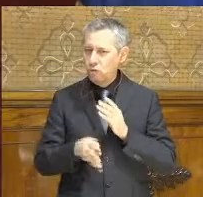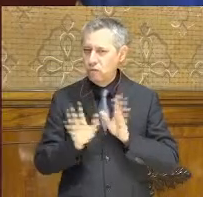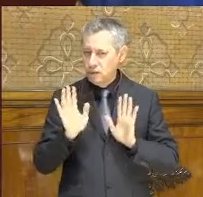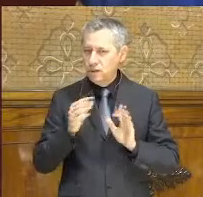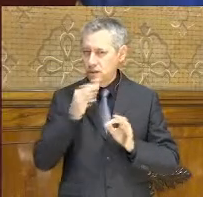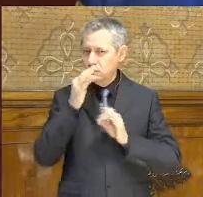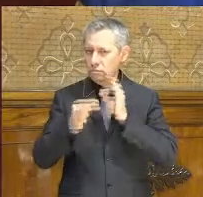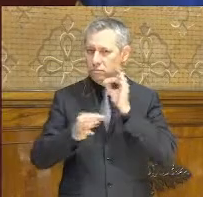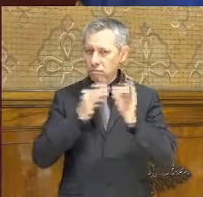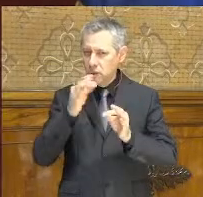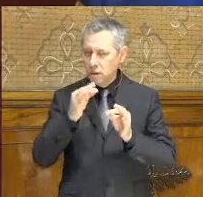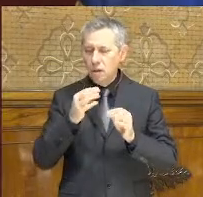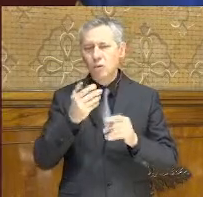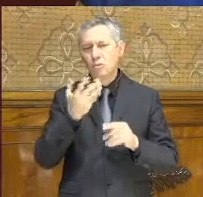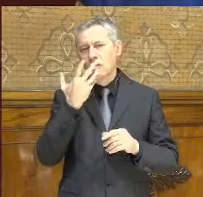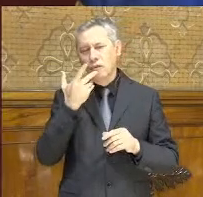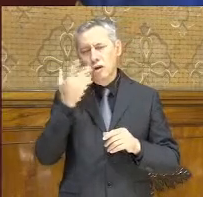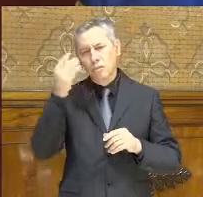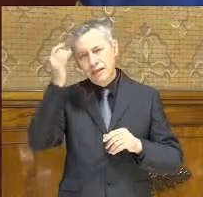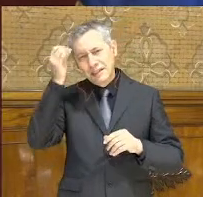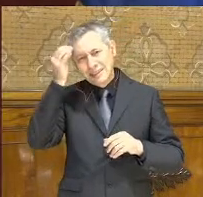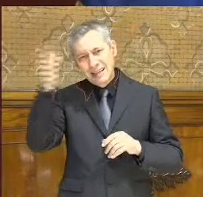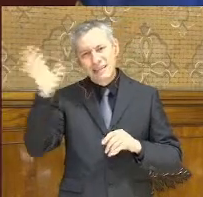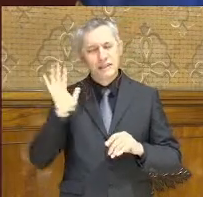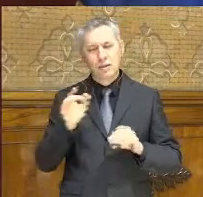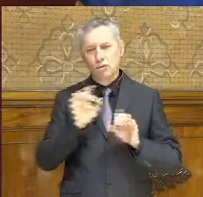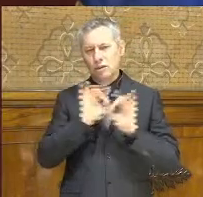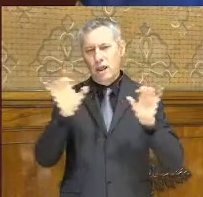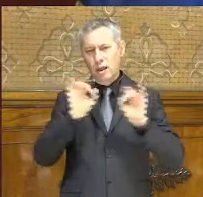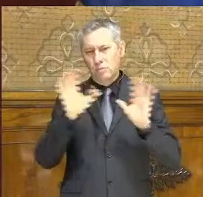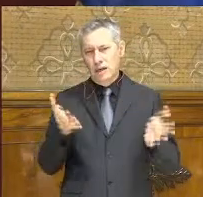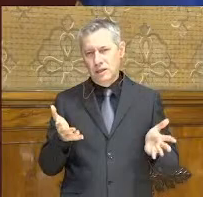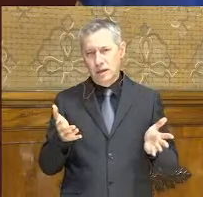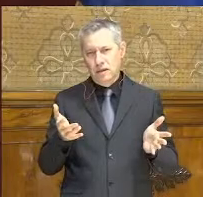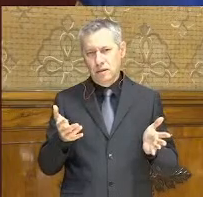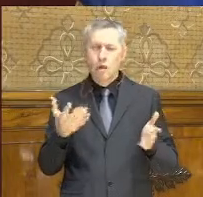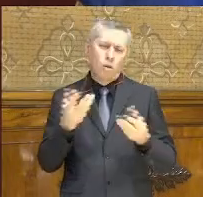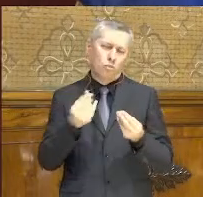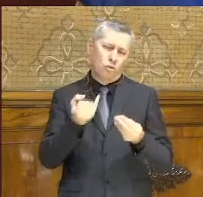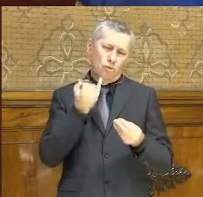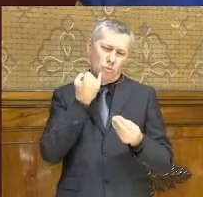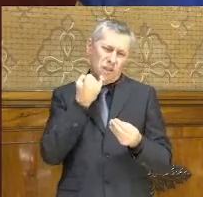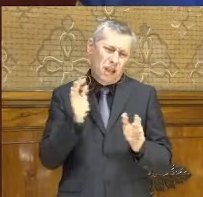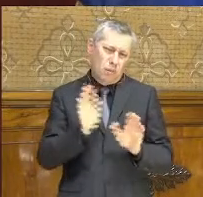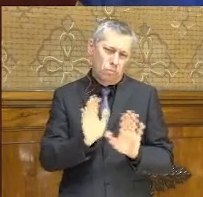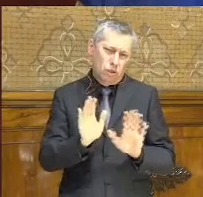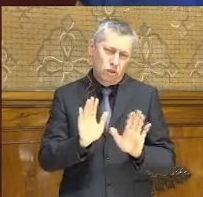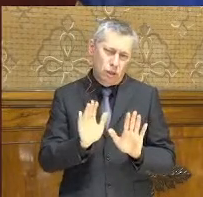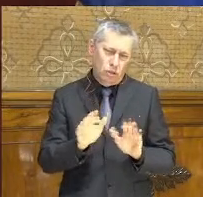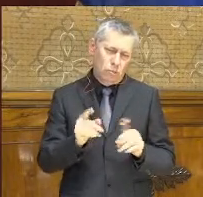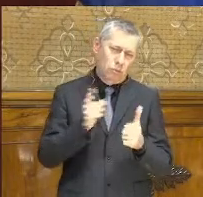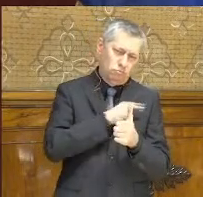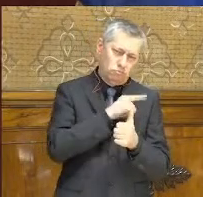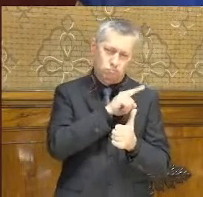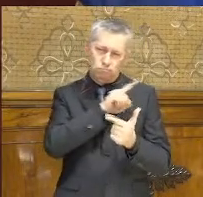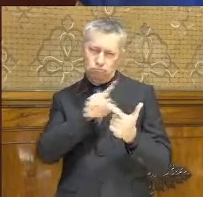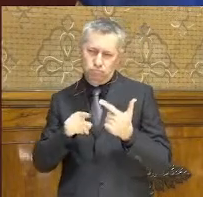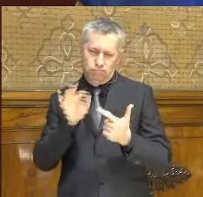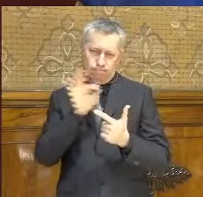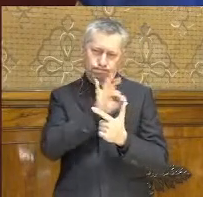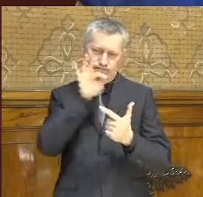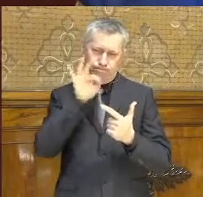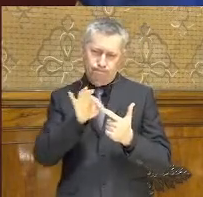freedom? Very simply, these are two questions I want us to bear in